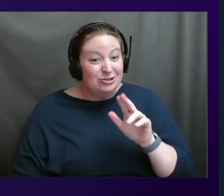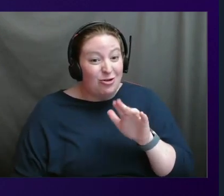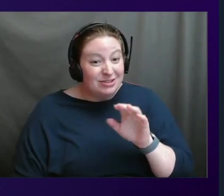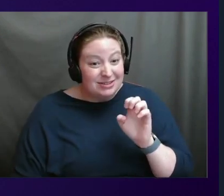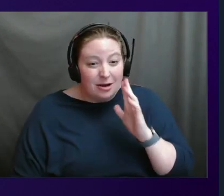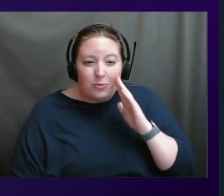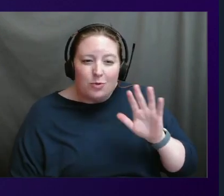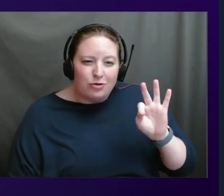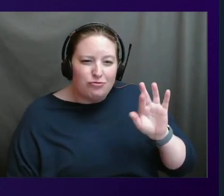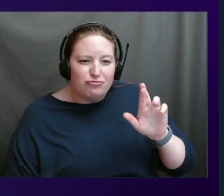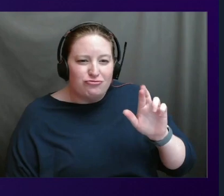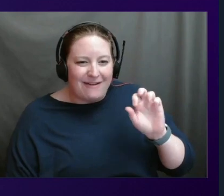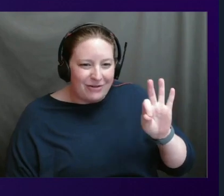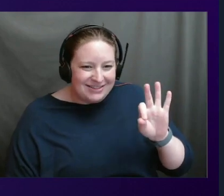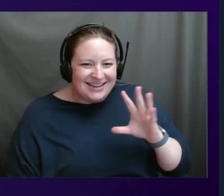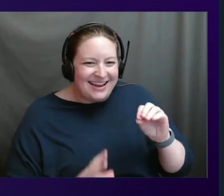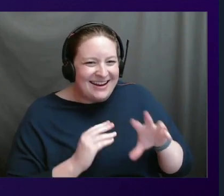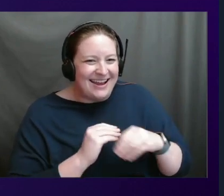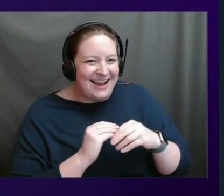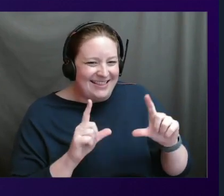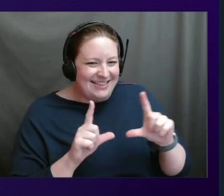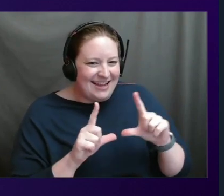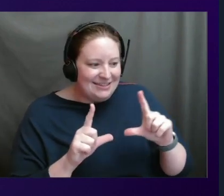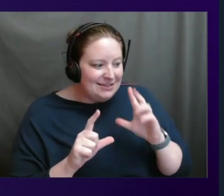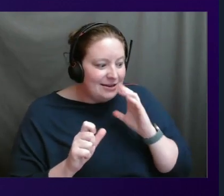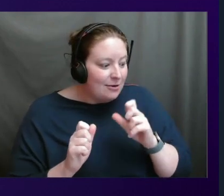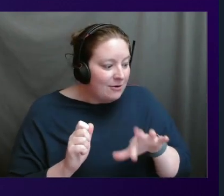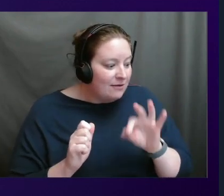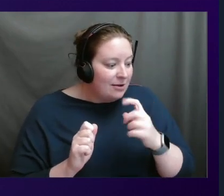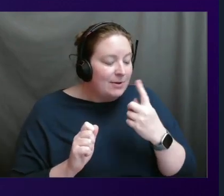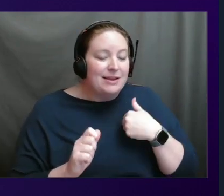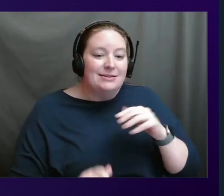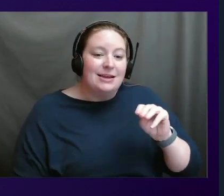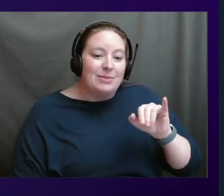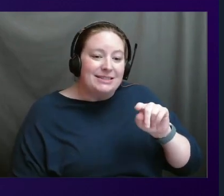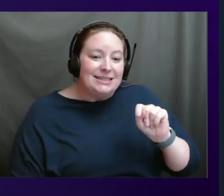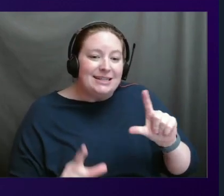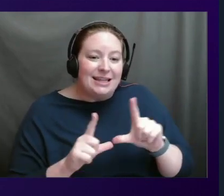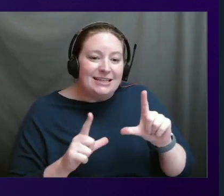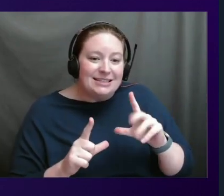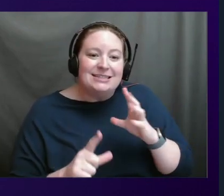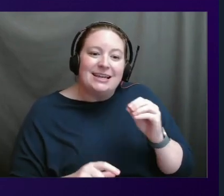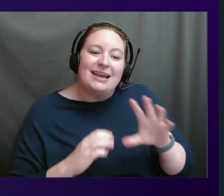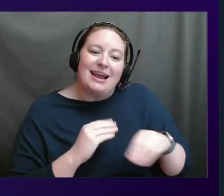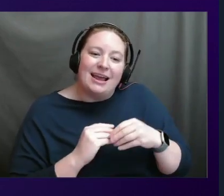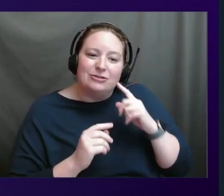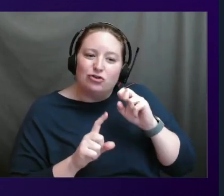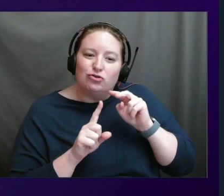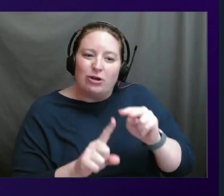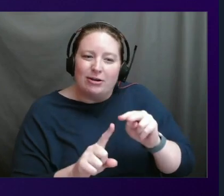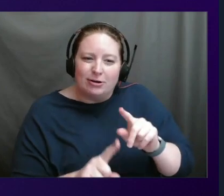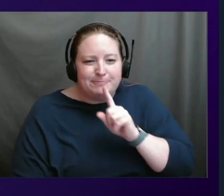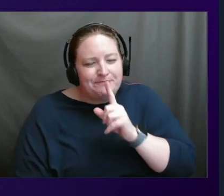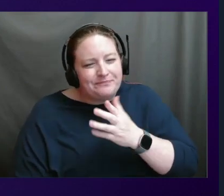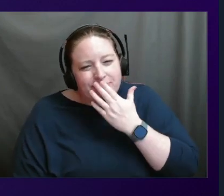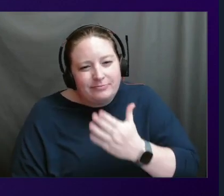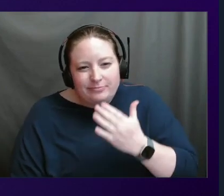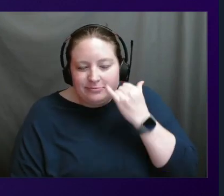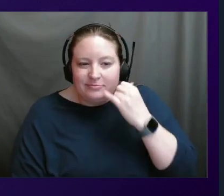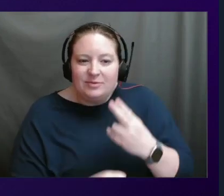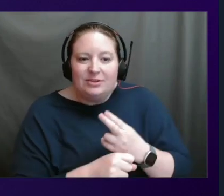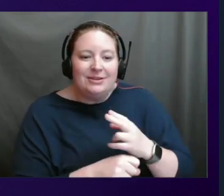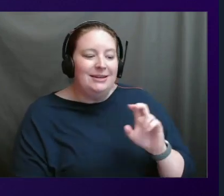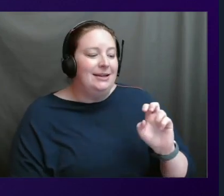the licensing. I'll go through an example that uses the MIT licensing and adds this to the reference tracker, which is really, really good, especially if you're using the enterprise